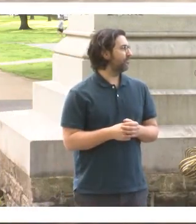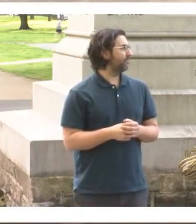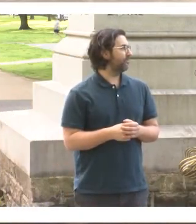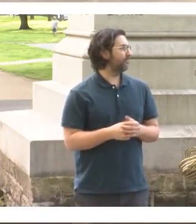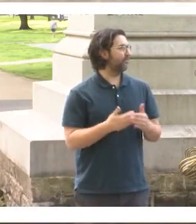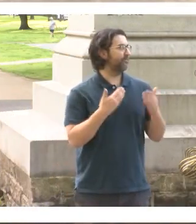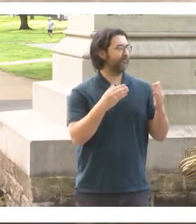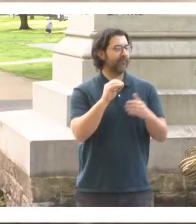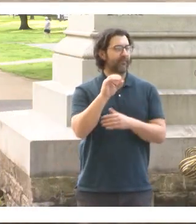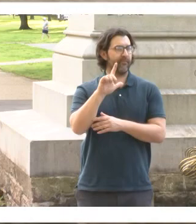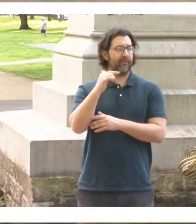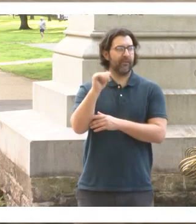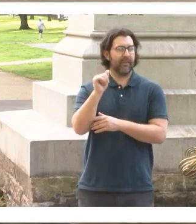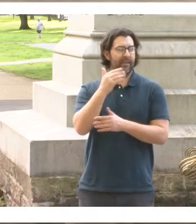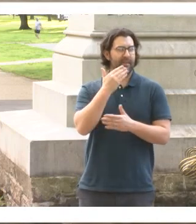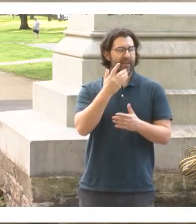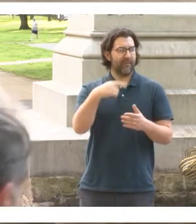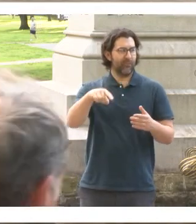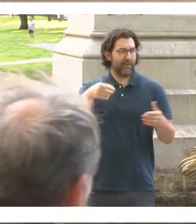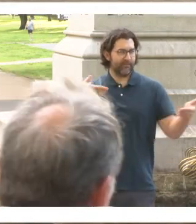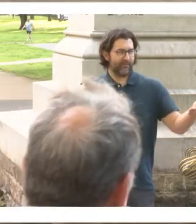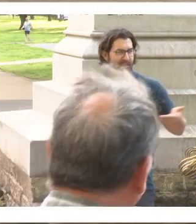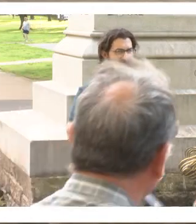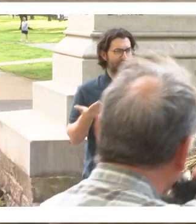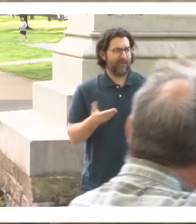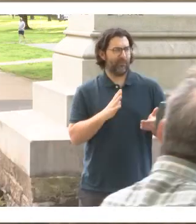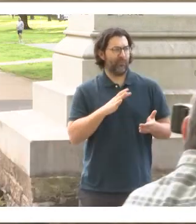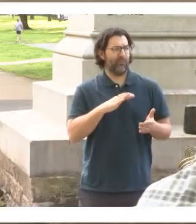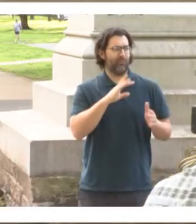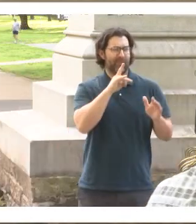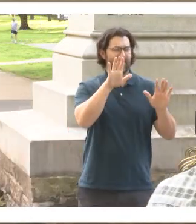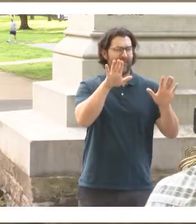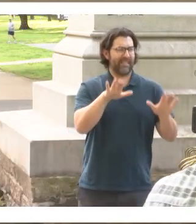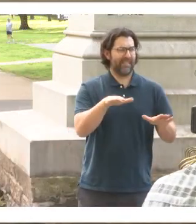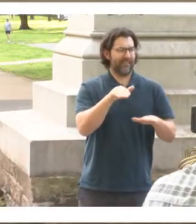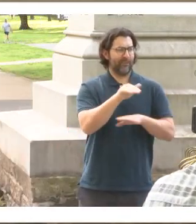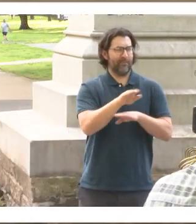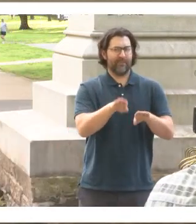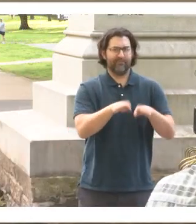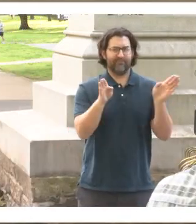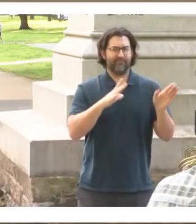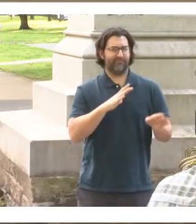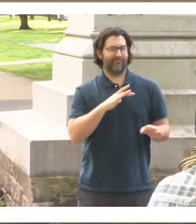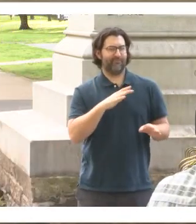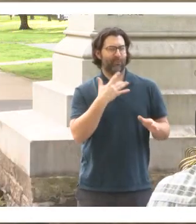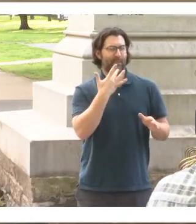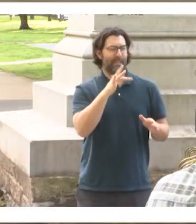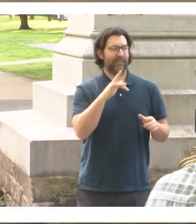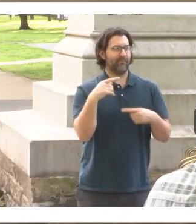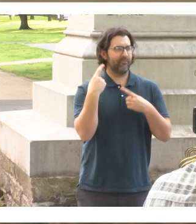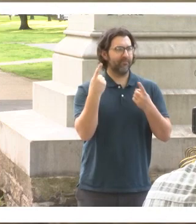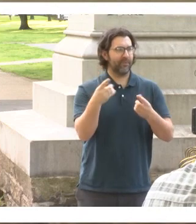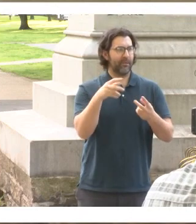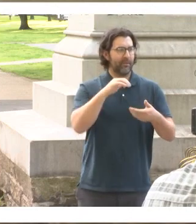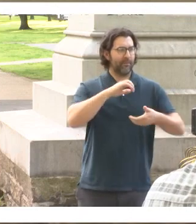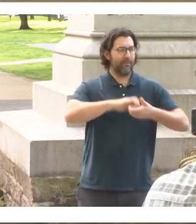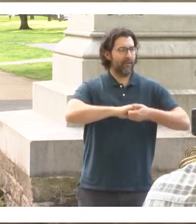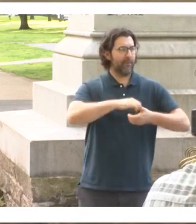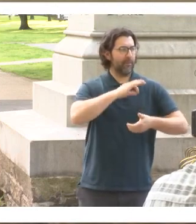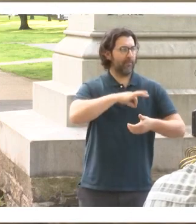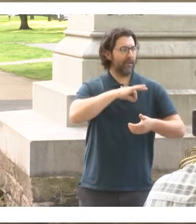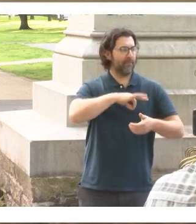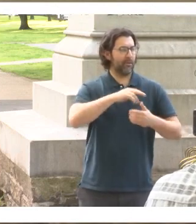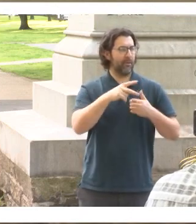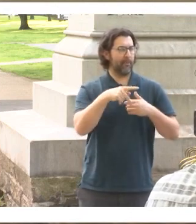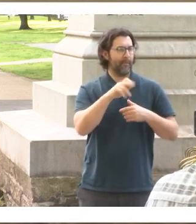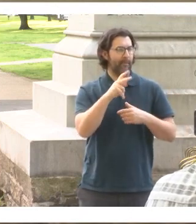Thanks, Olga. Thanks for everyone for inviting us to be here. This is such a great, fantastic opening. We've been partnering with the Pittsburgh Park Conservancy for